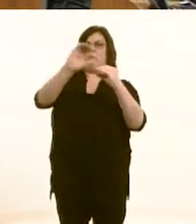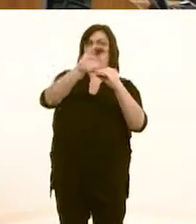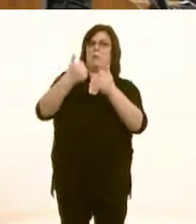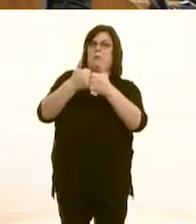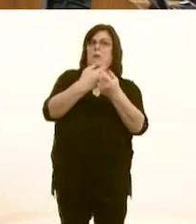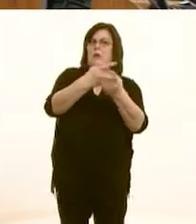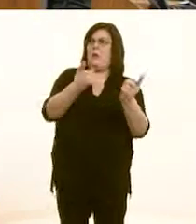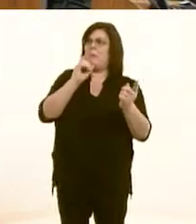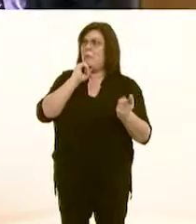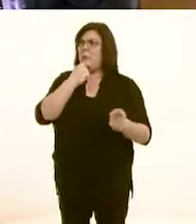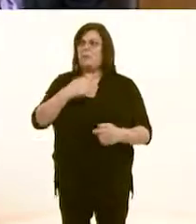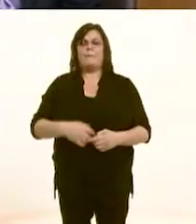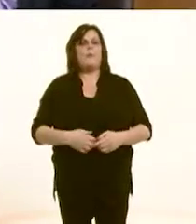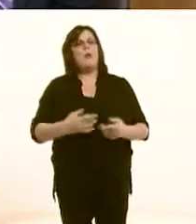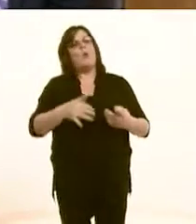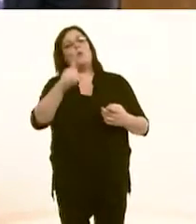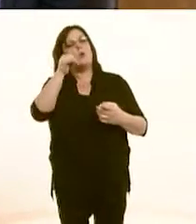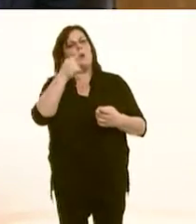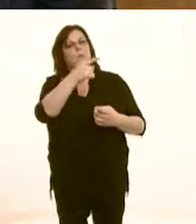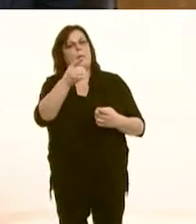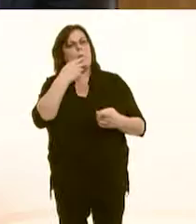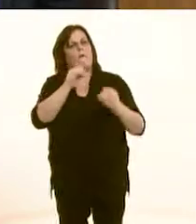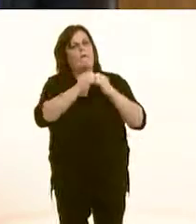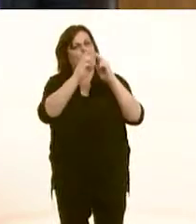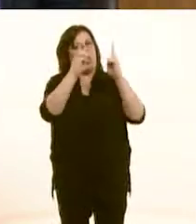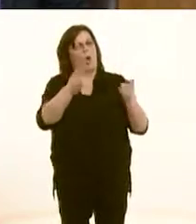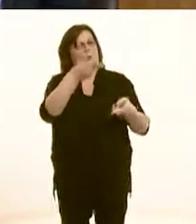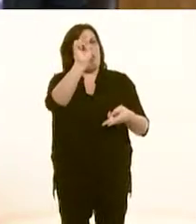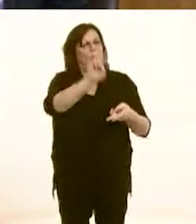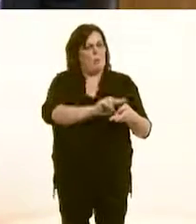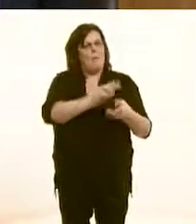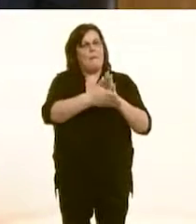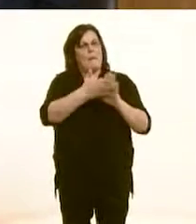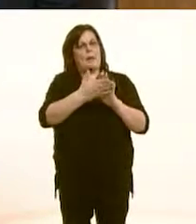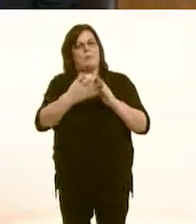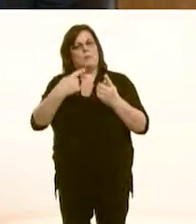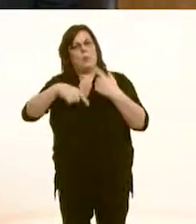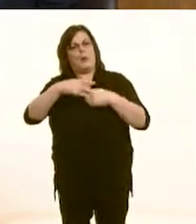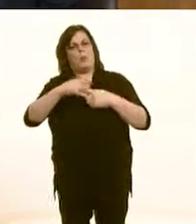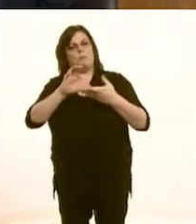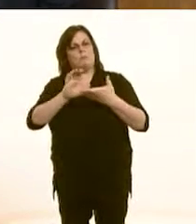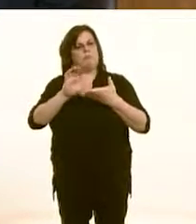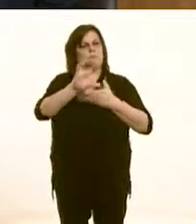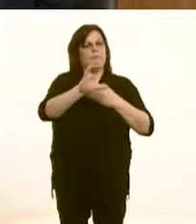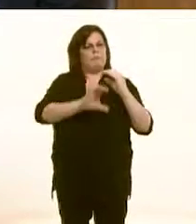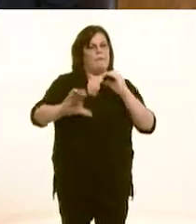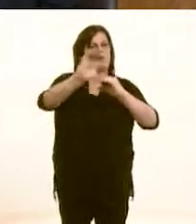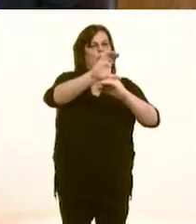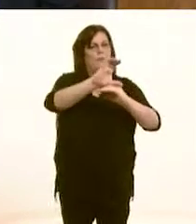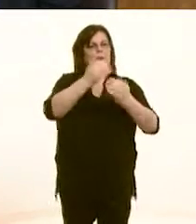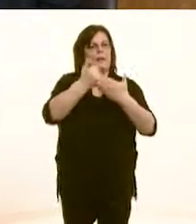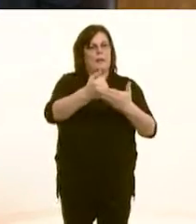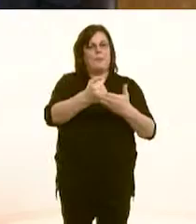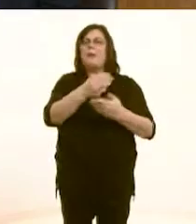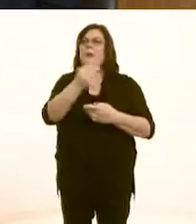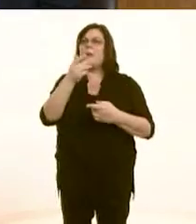We take the view that those who are affected will be adequately compensated. It's right to say, of course, that there may be some people who find